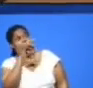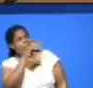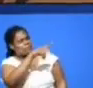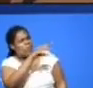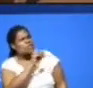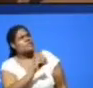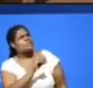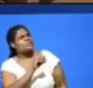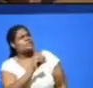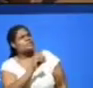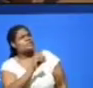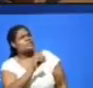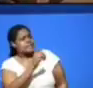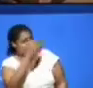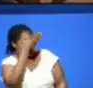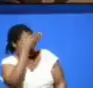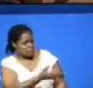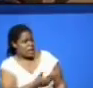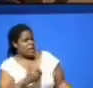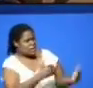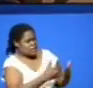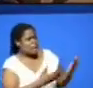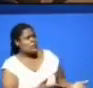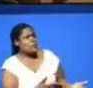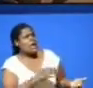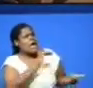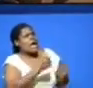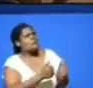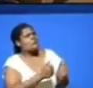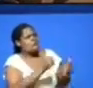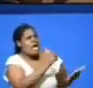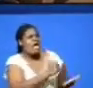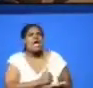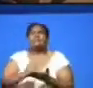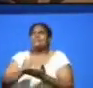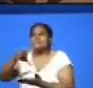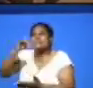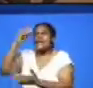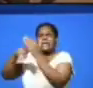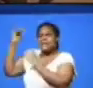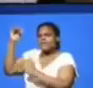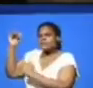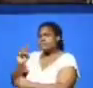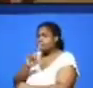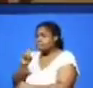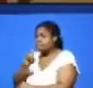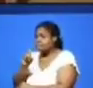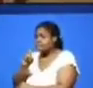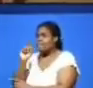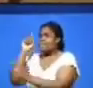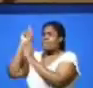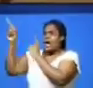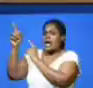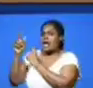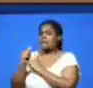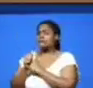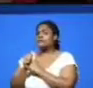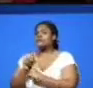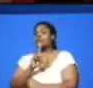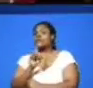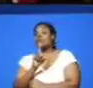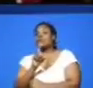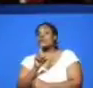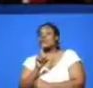office that is right beside you, how are you going to help me find heaven that is so far away?